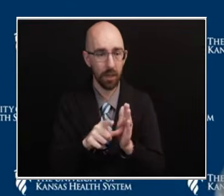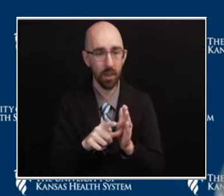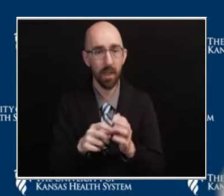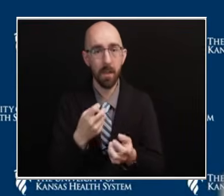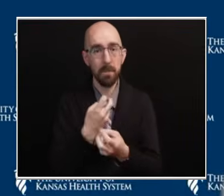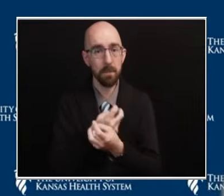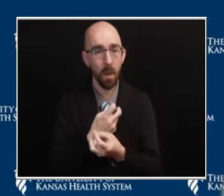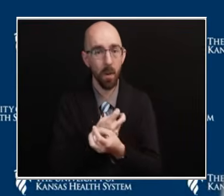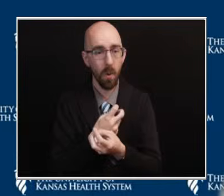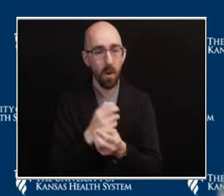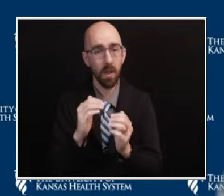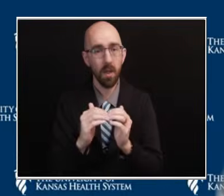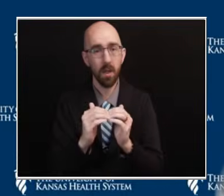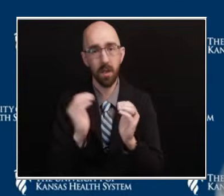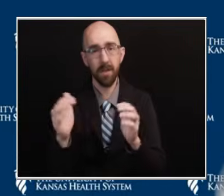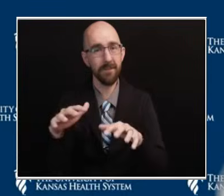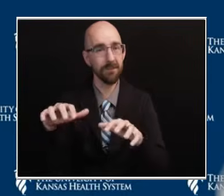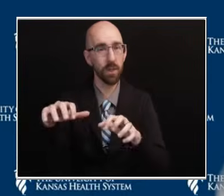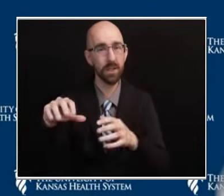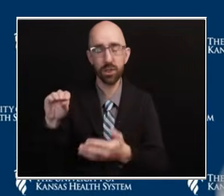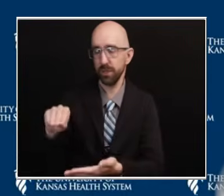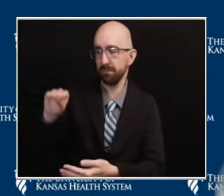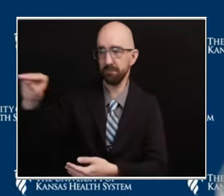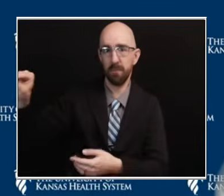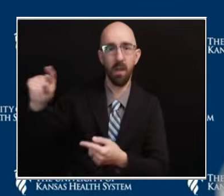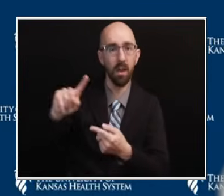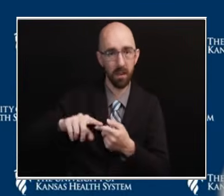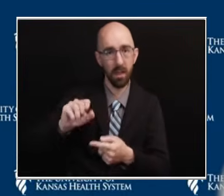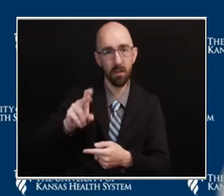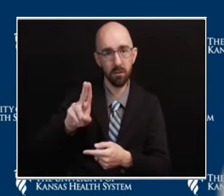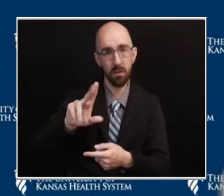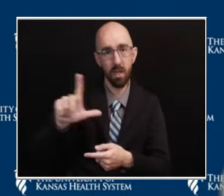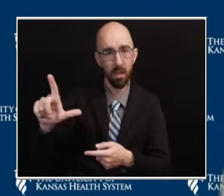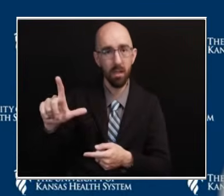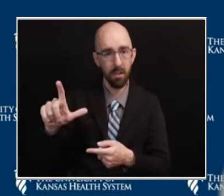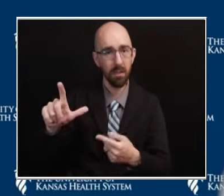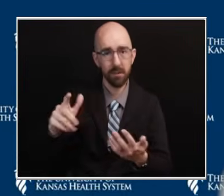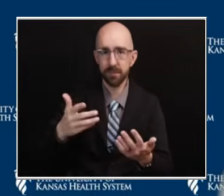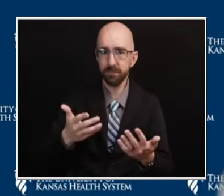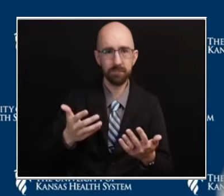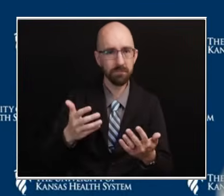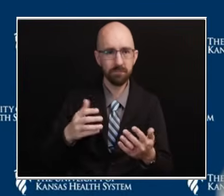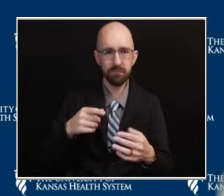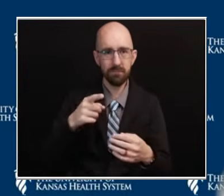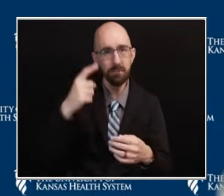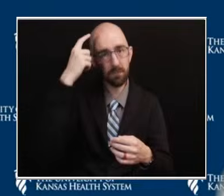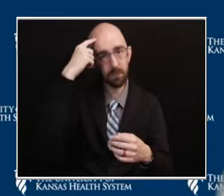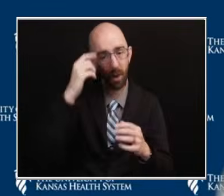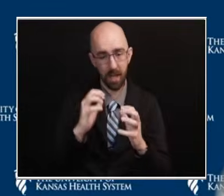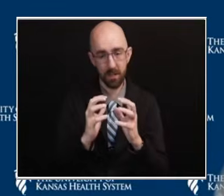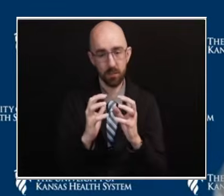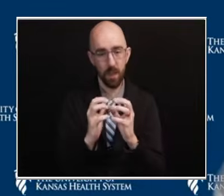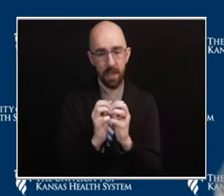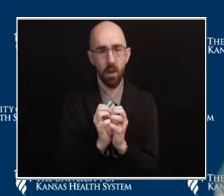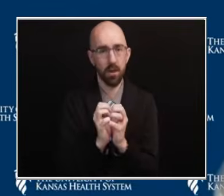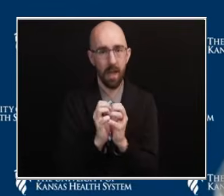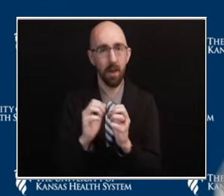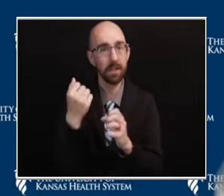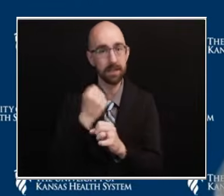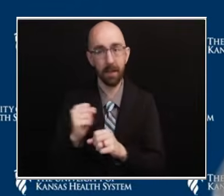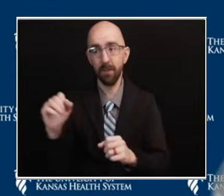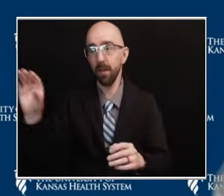and put it in the freezer until the skull, until the brain swelling has gone down, and it's safe to put